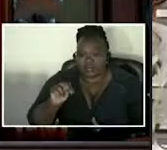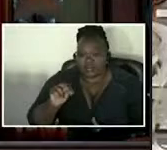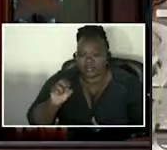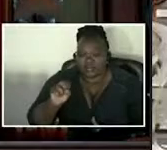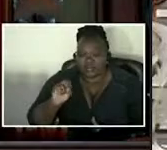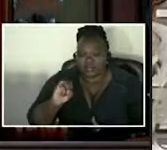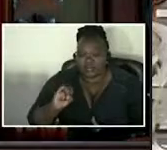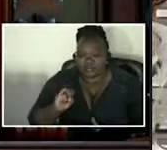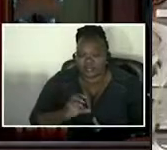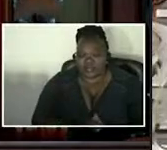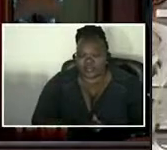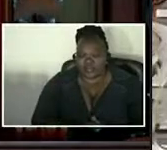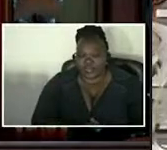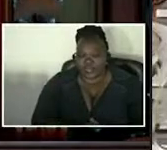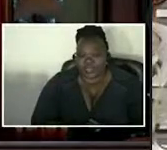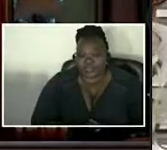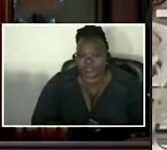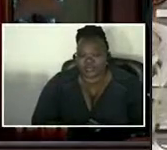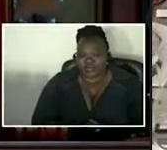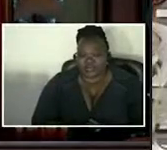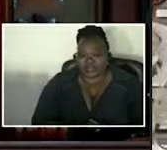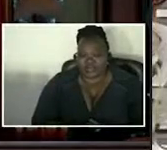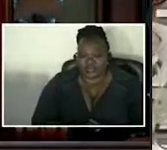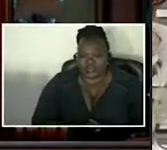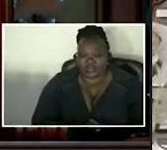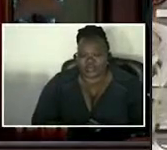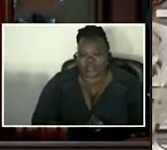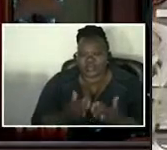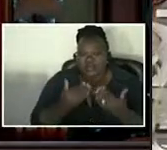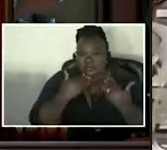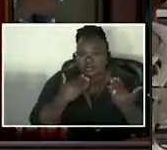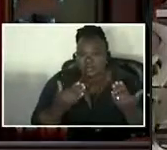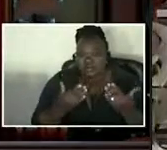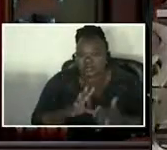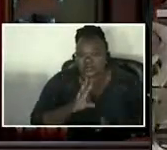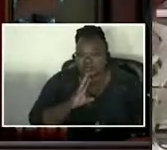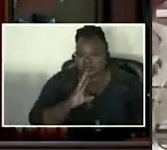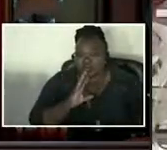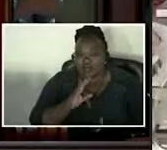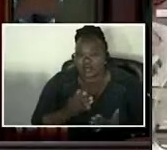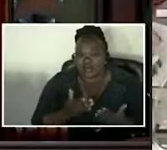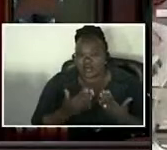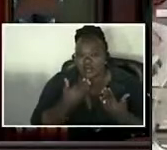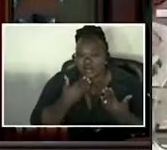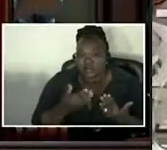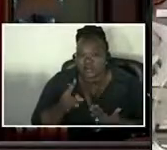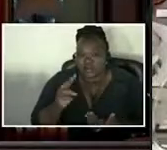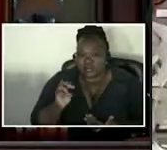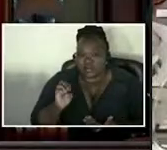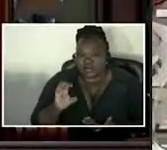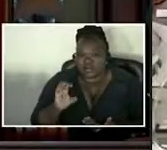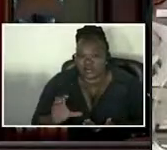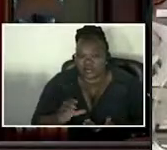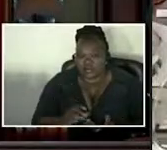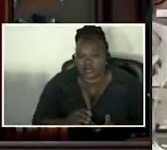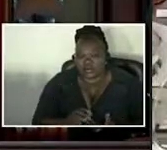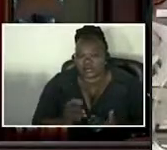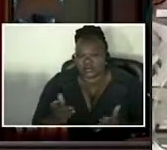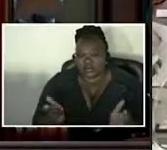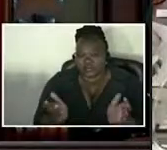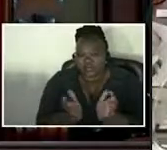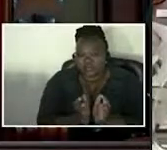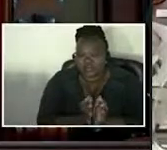mec your report and active participation of the portfolio committee meetings is appreciated equally i thank the